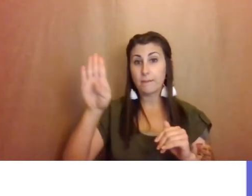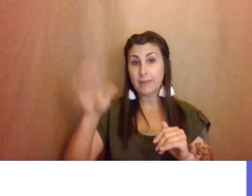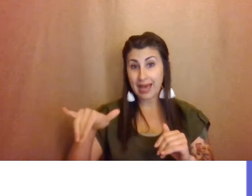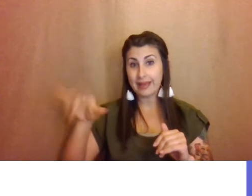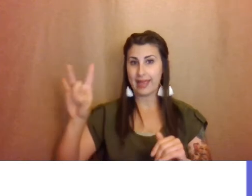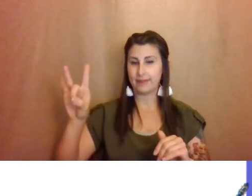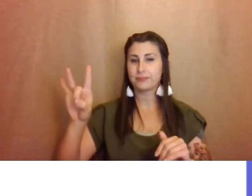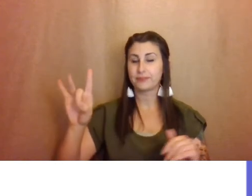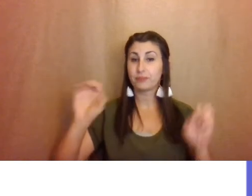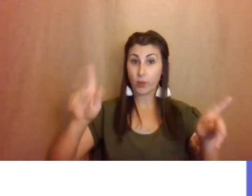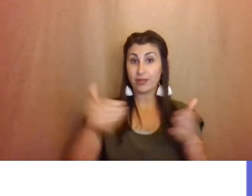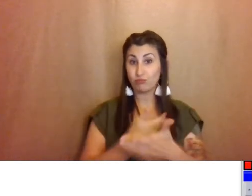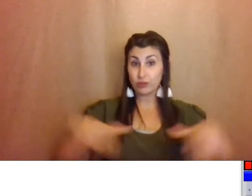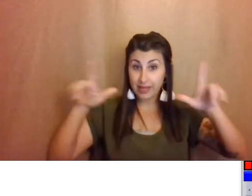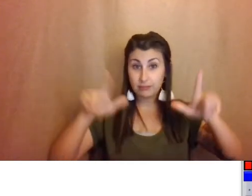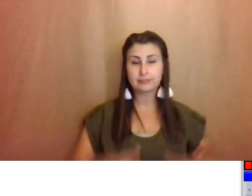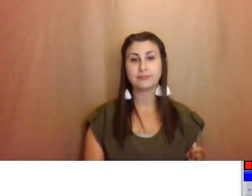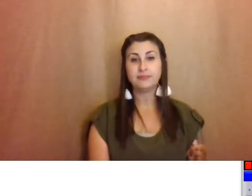There we go. Next slide.